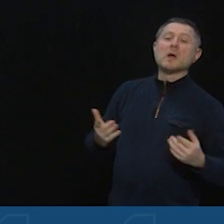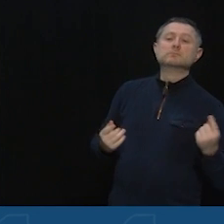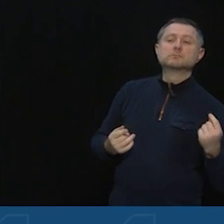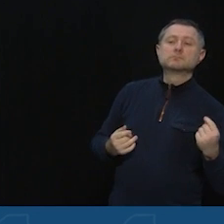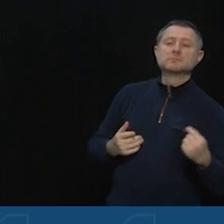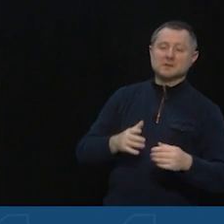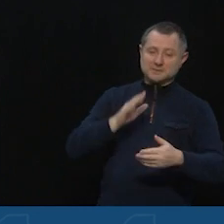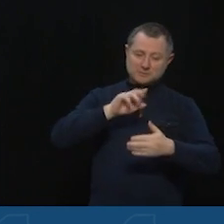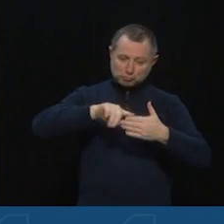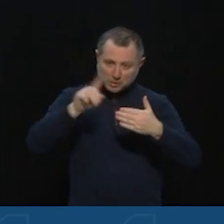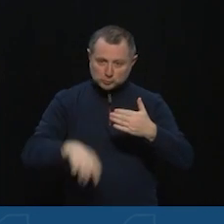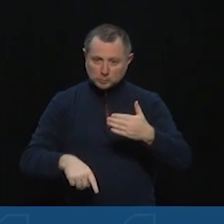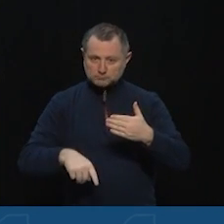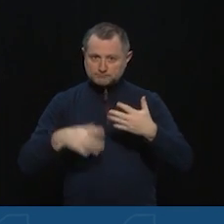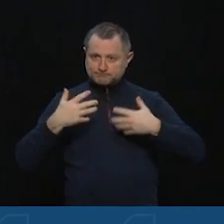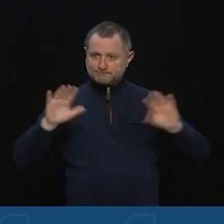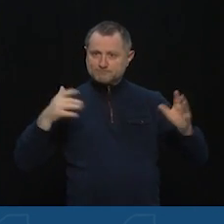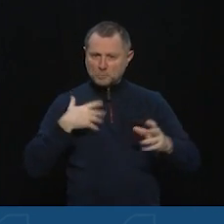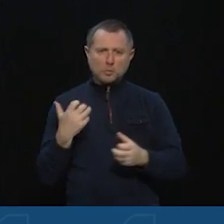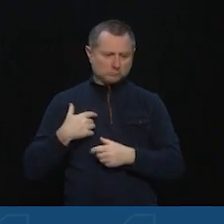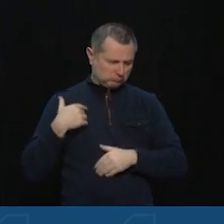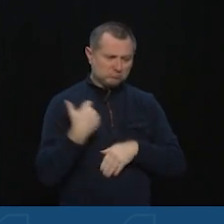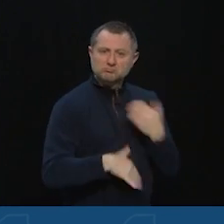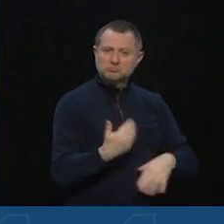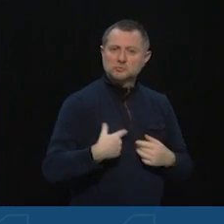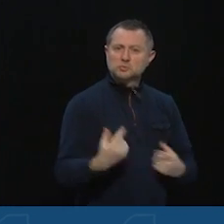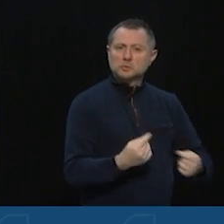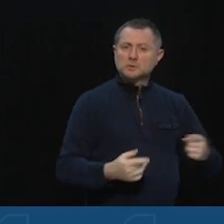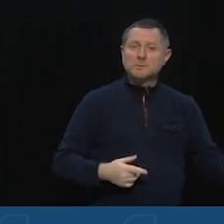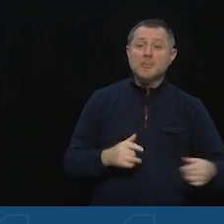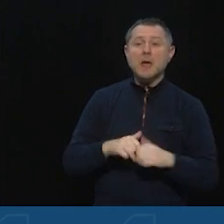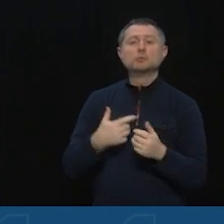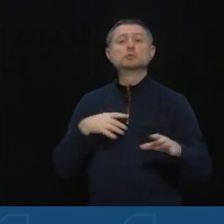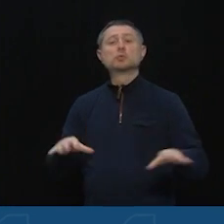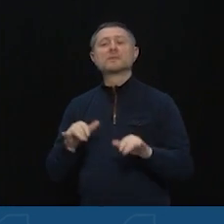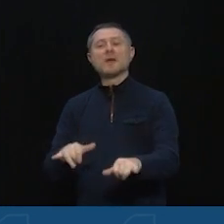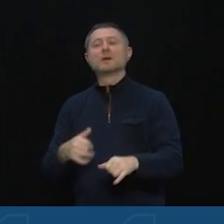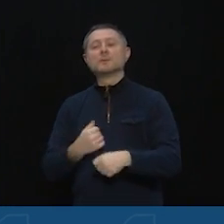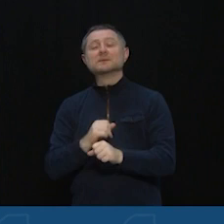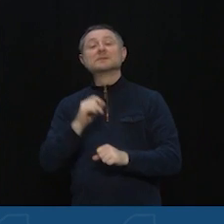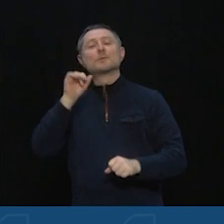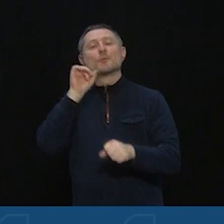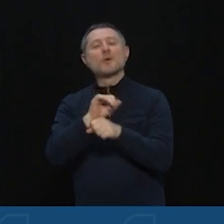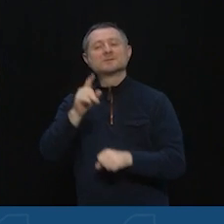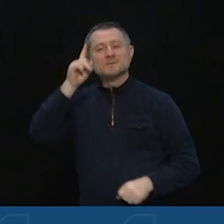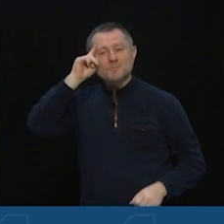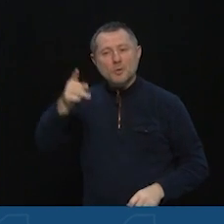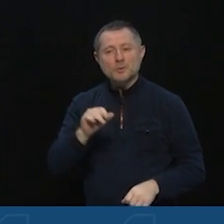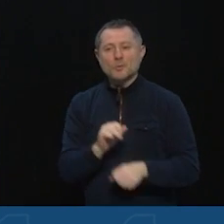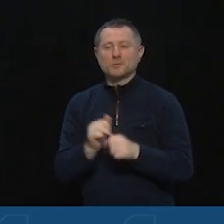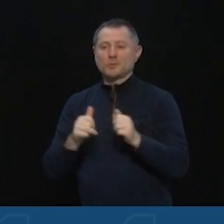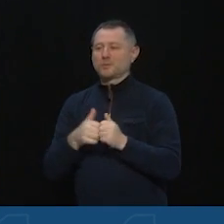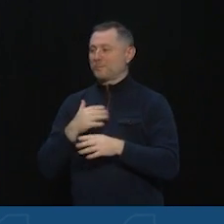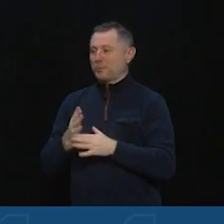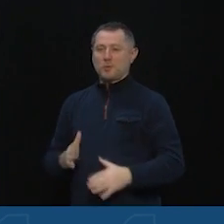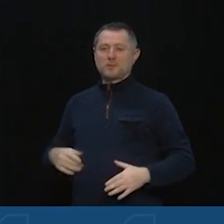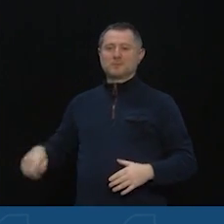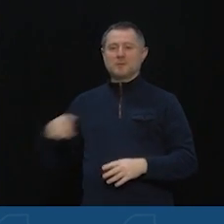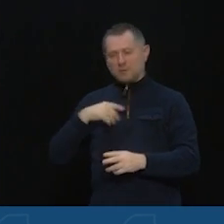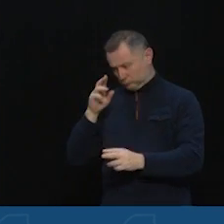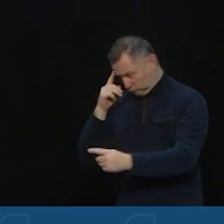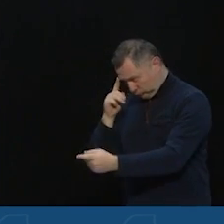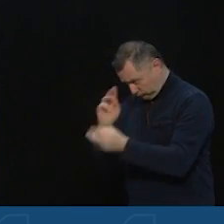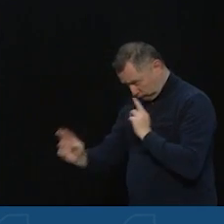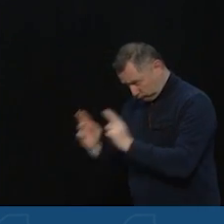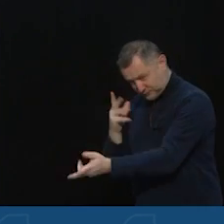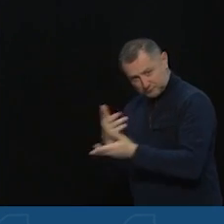get results, and it is by working smart, working with our partners, showing them respect, and I'm sure it's not the